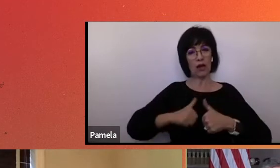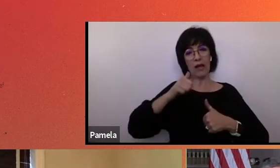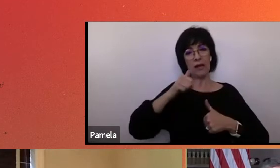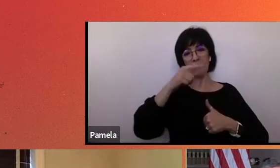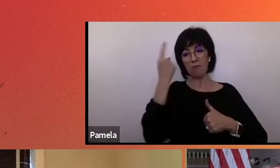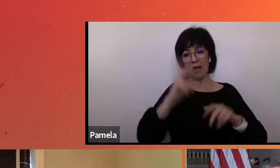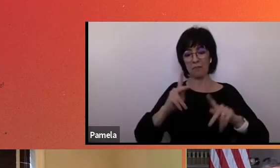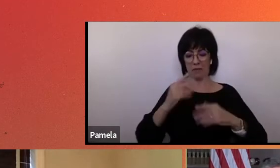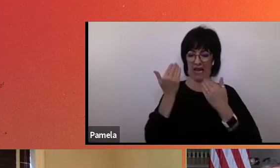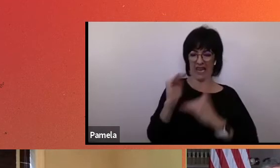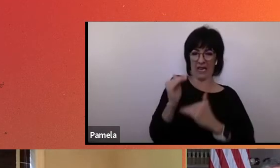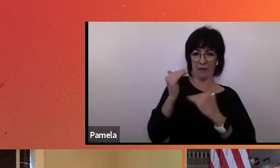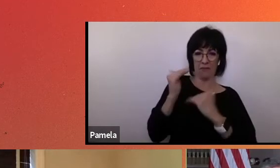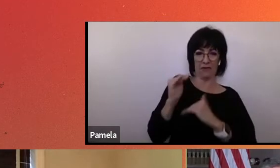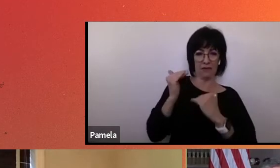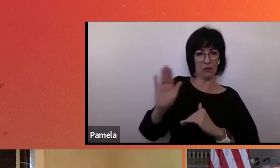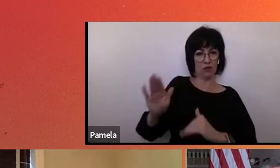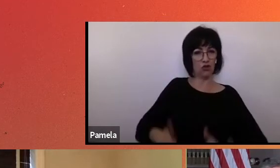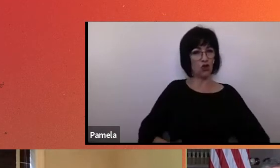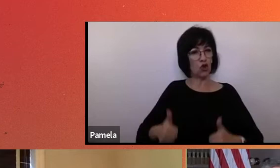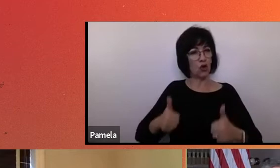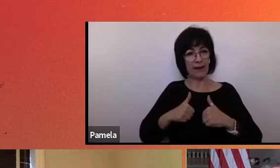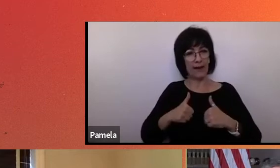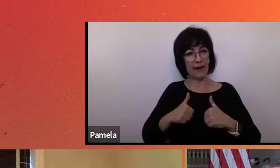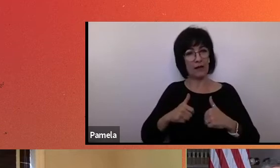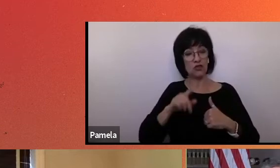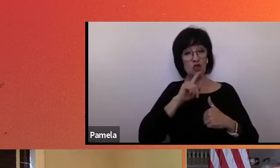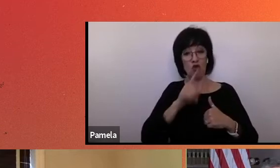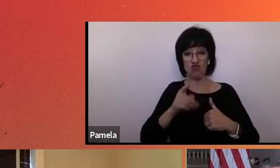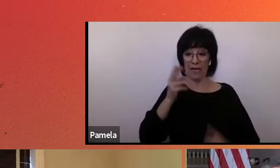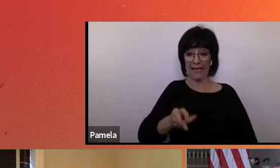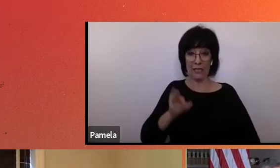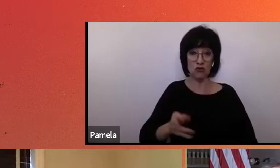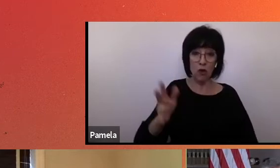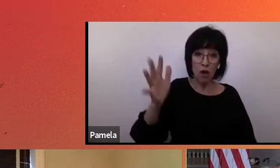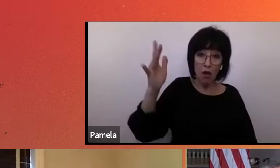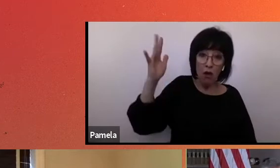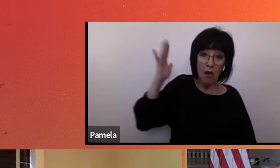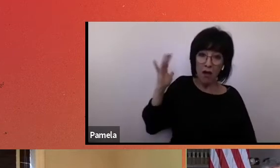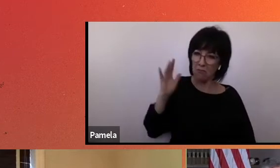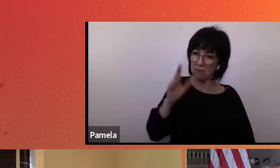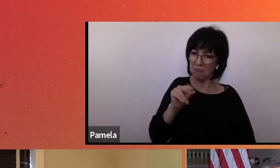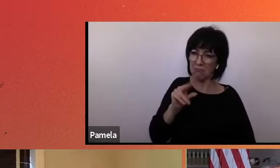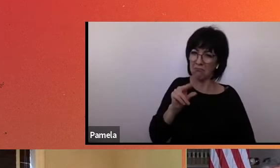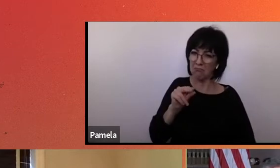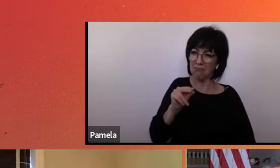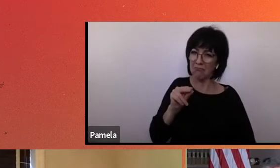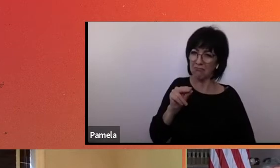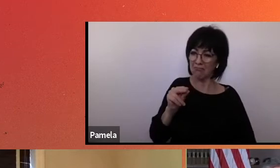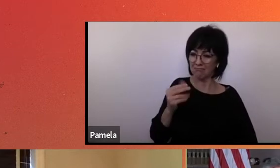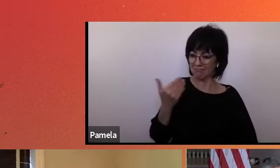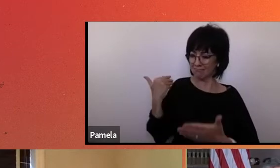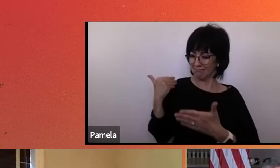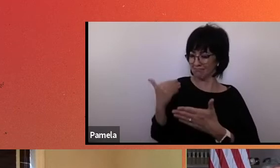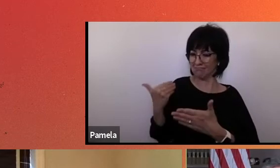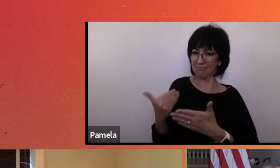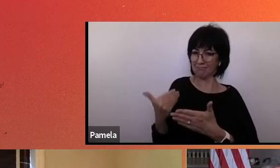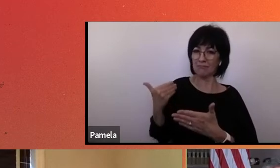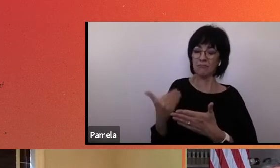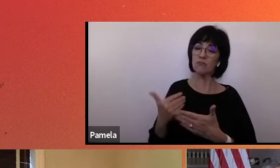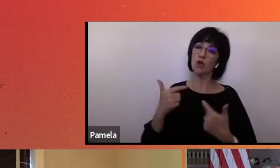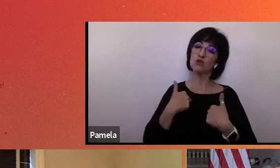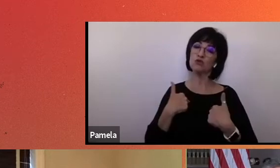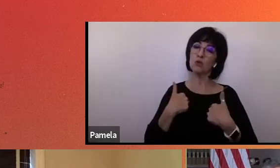history, you know, is really not that far away. And so I definitely teach it. I teach it to them, and I think